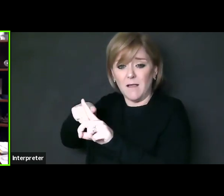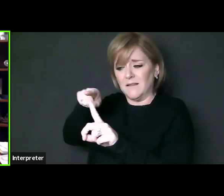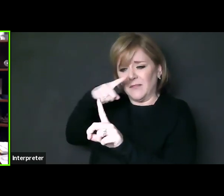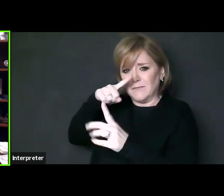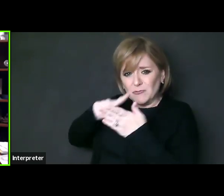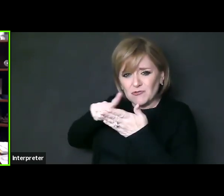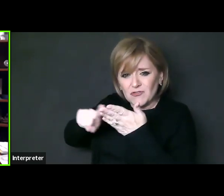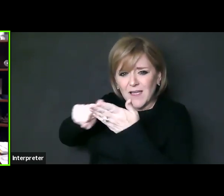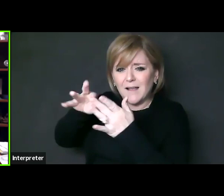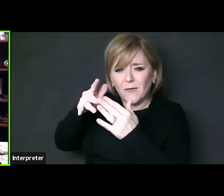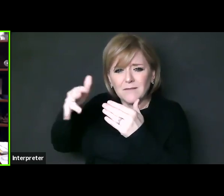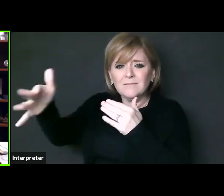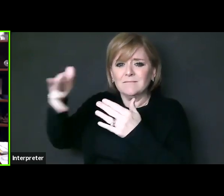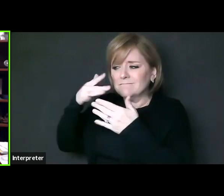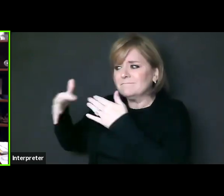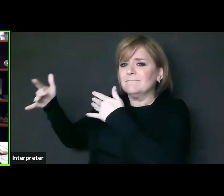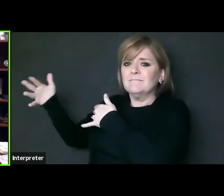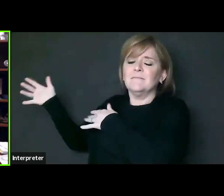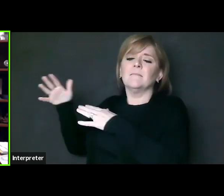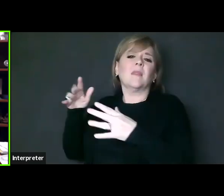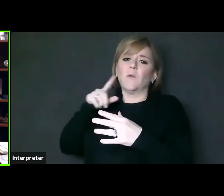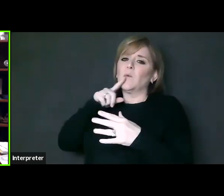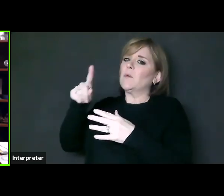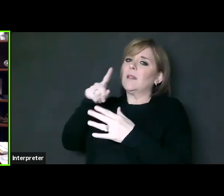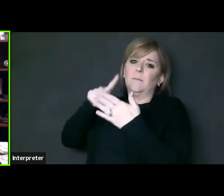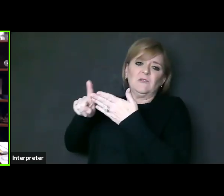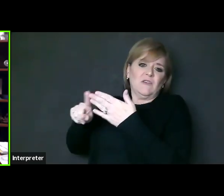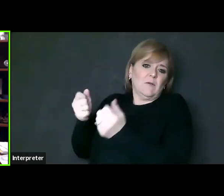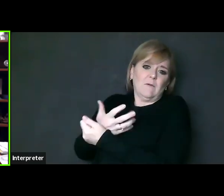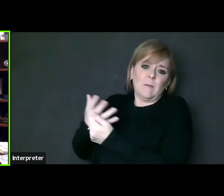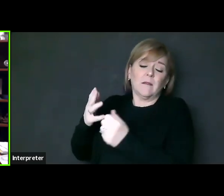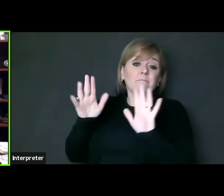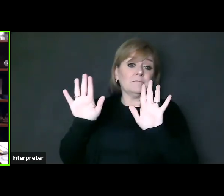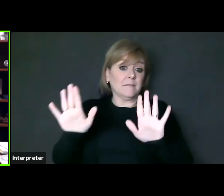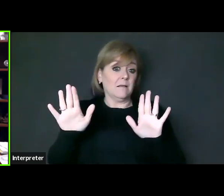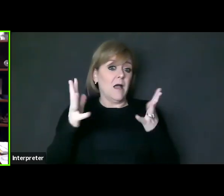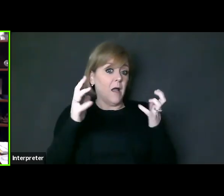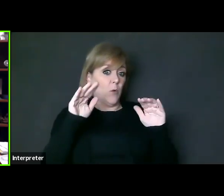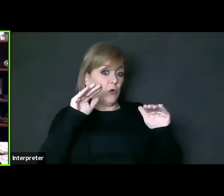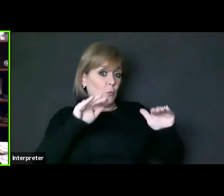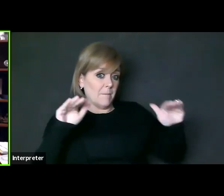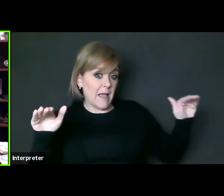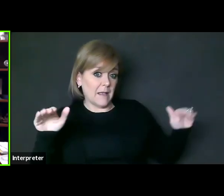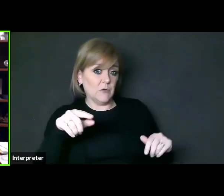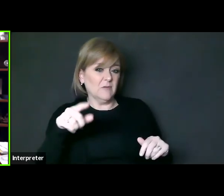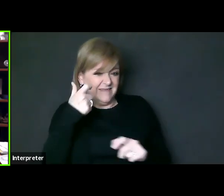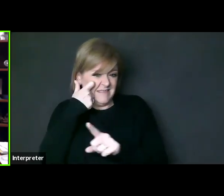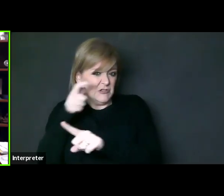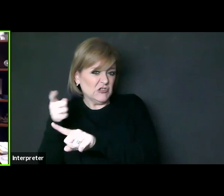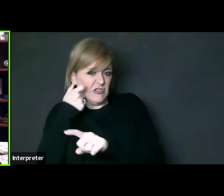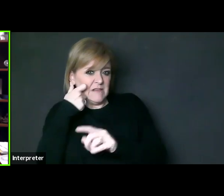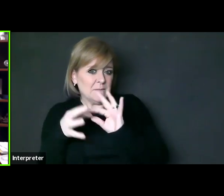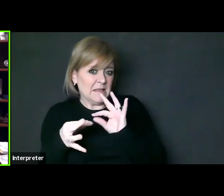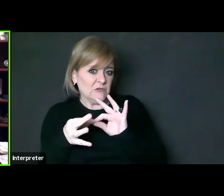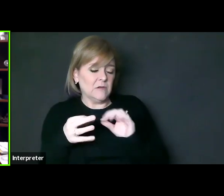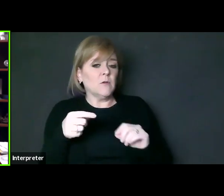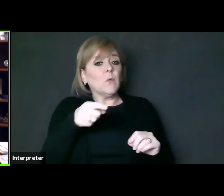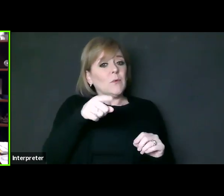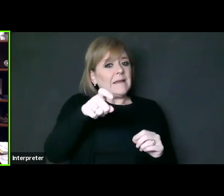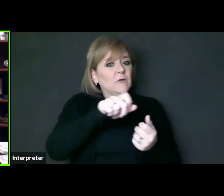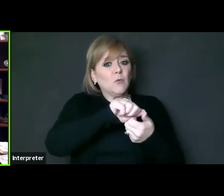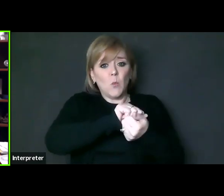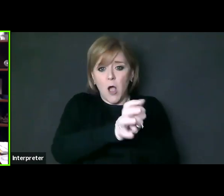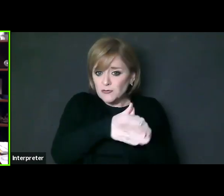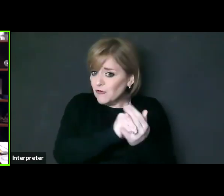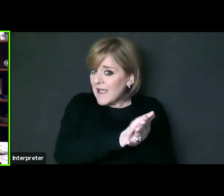everybody's doing okay. Let me remind everybody, just like Catherine said, we got to wash your hands, cover your